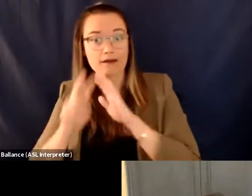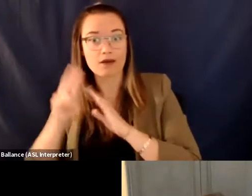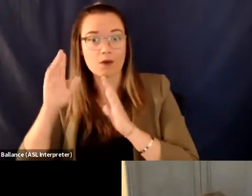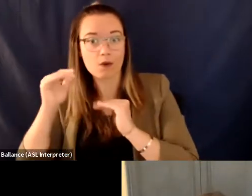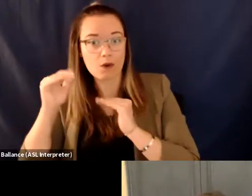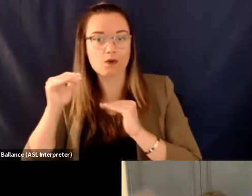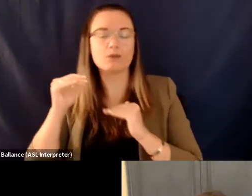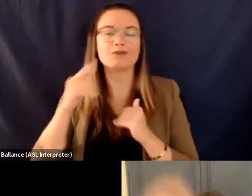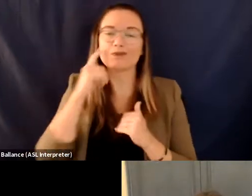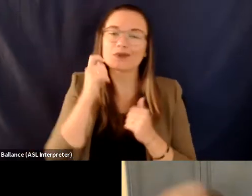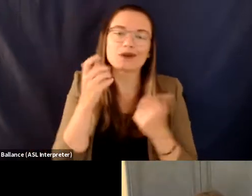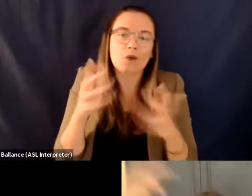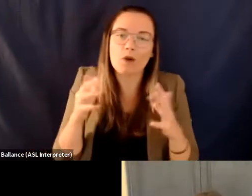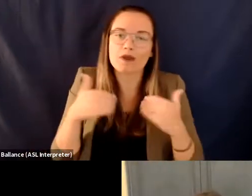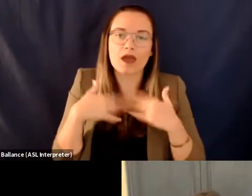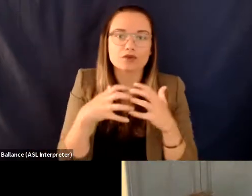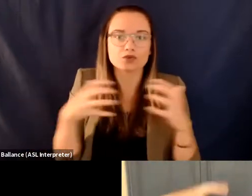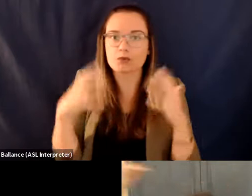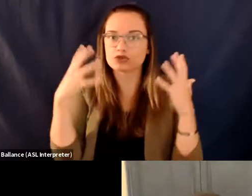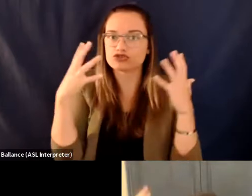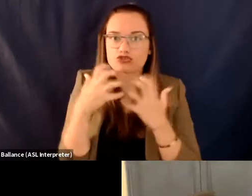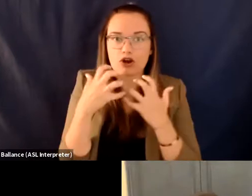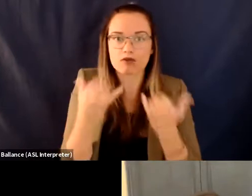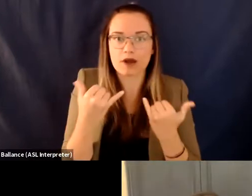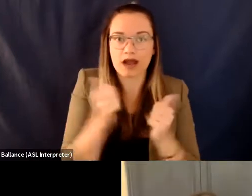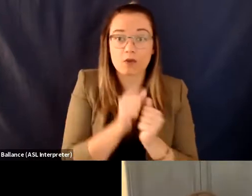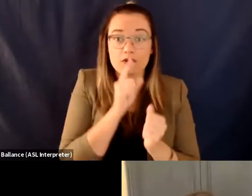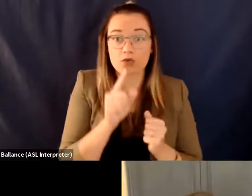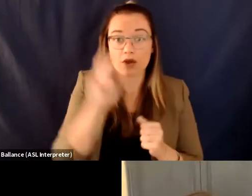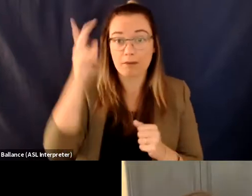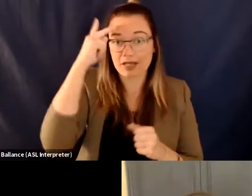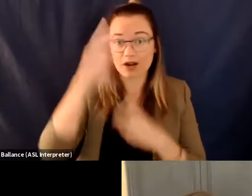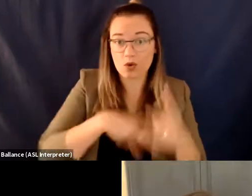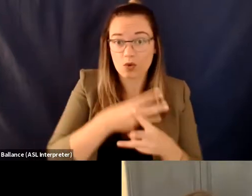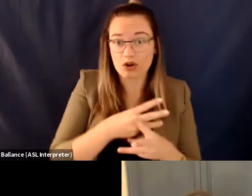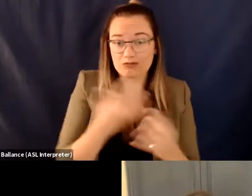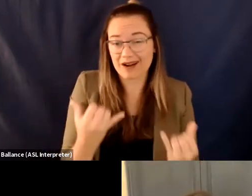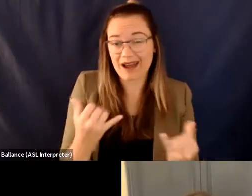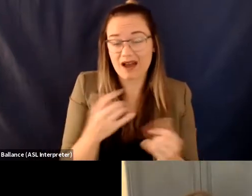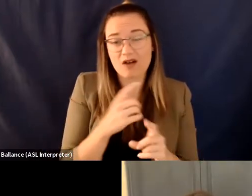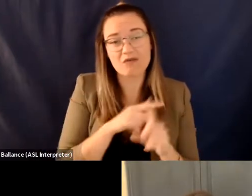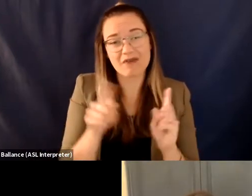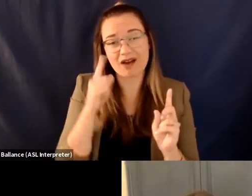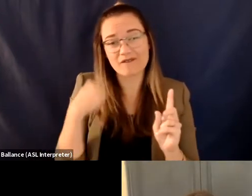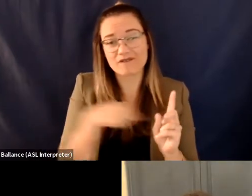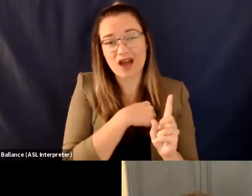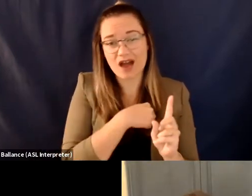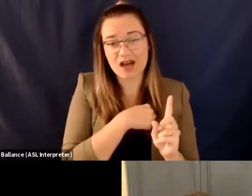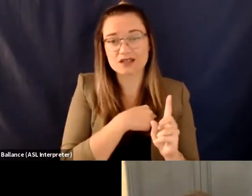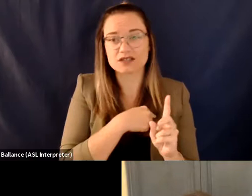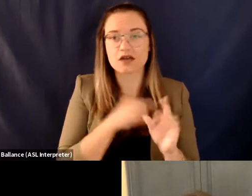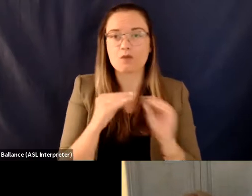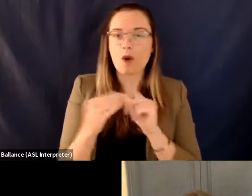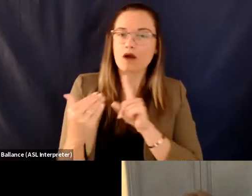of darkness from the real world, the real political world. And for us, this was very much from a